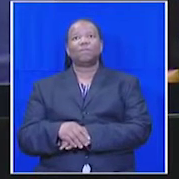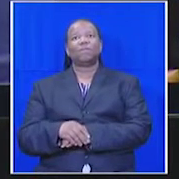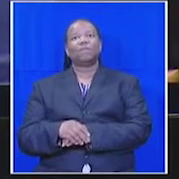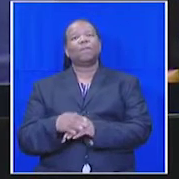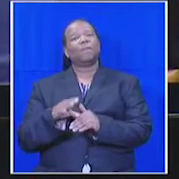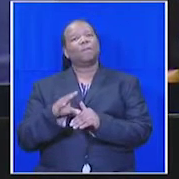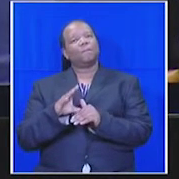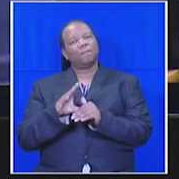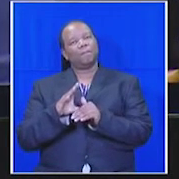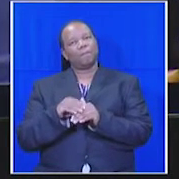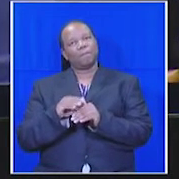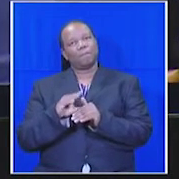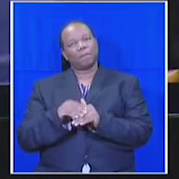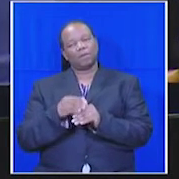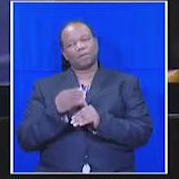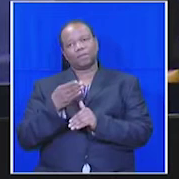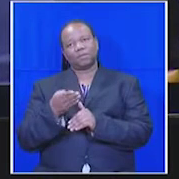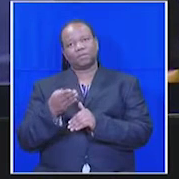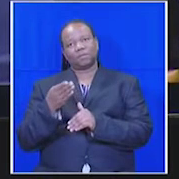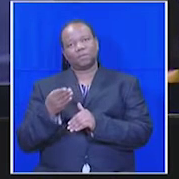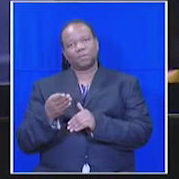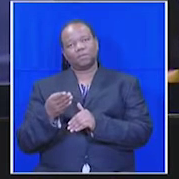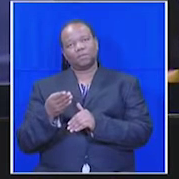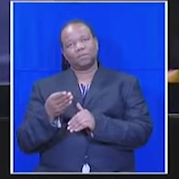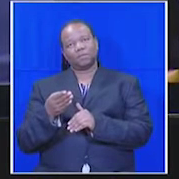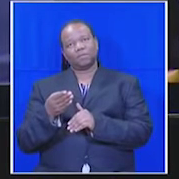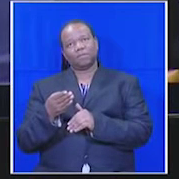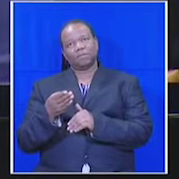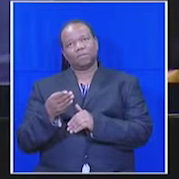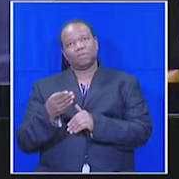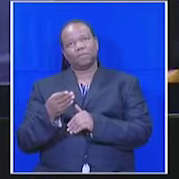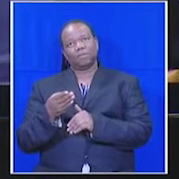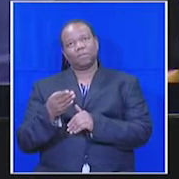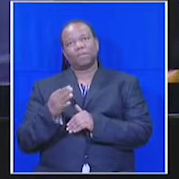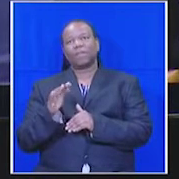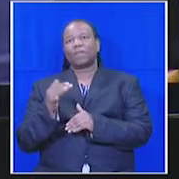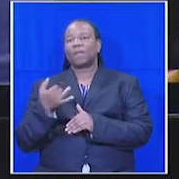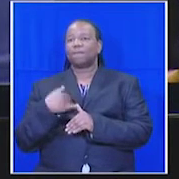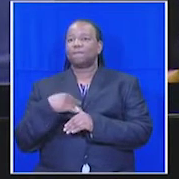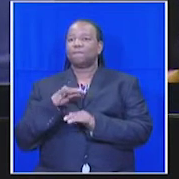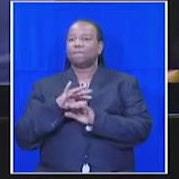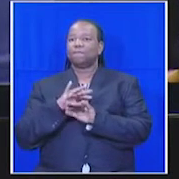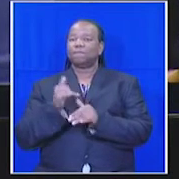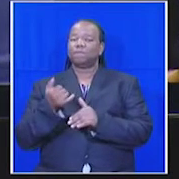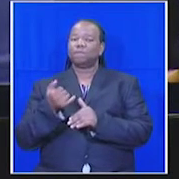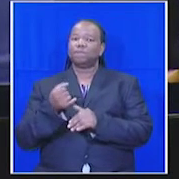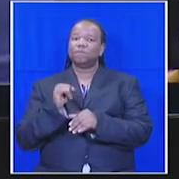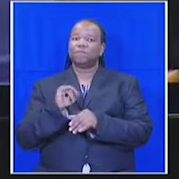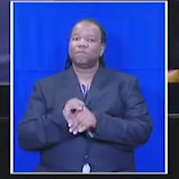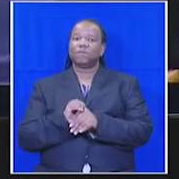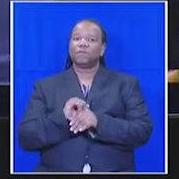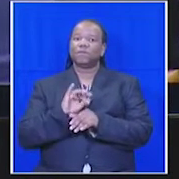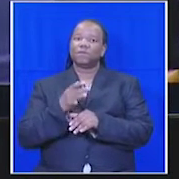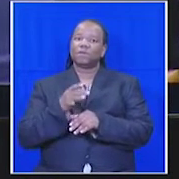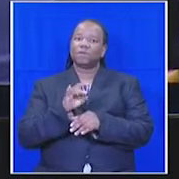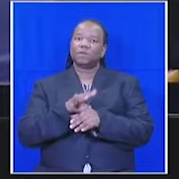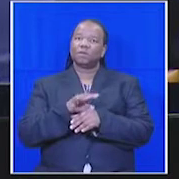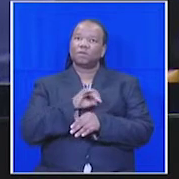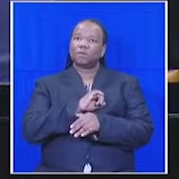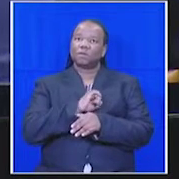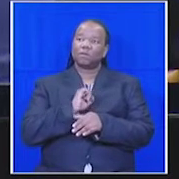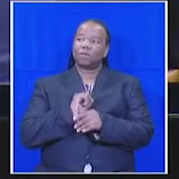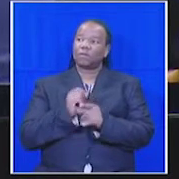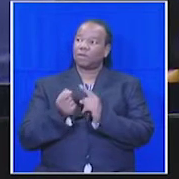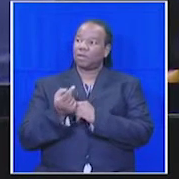Honorable Members, I will consult with the table for what we just saw.